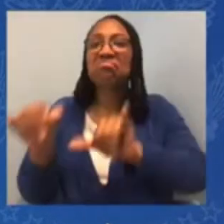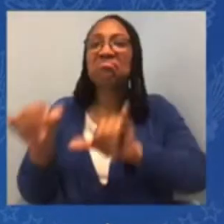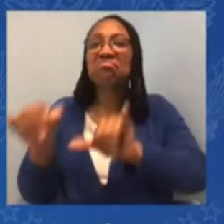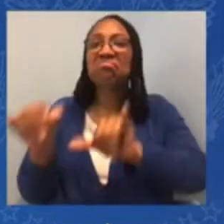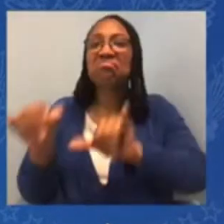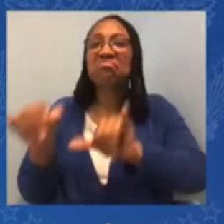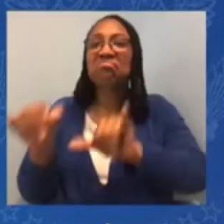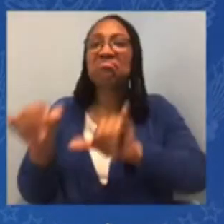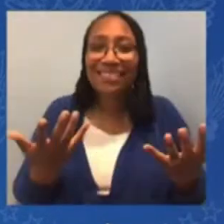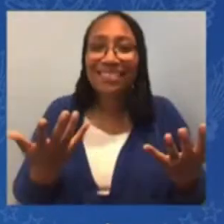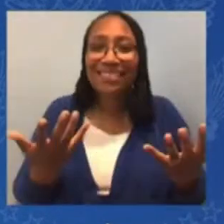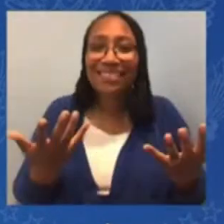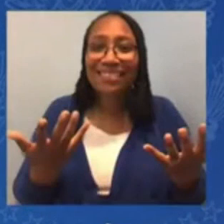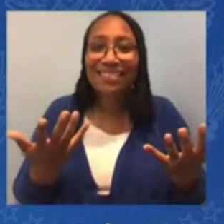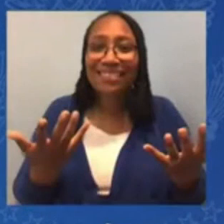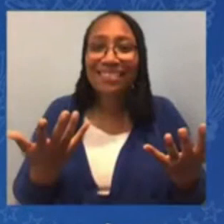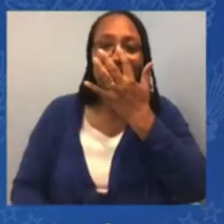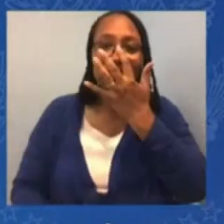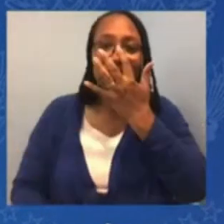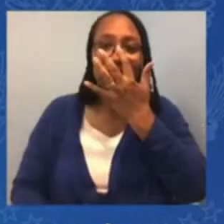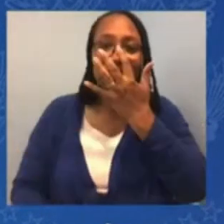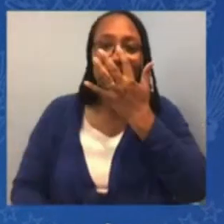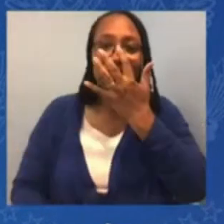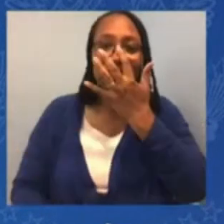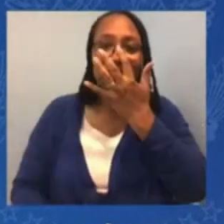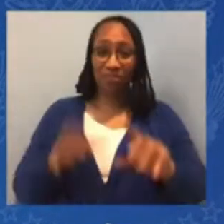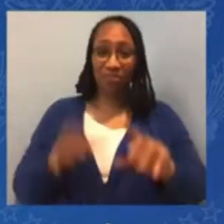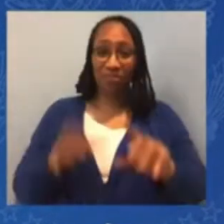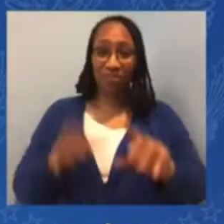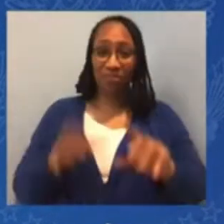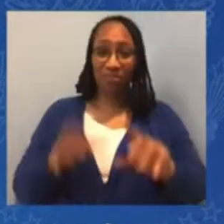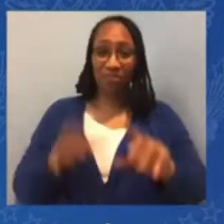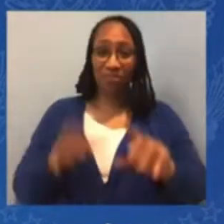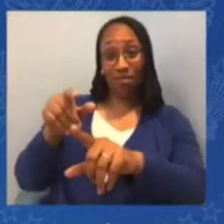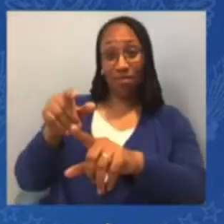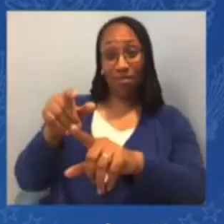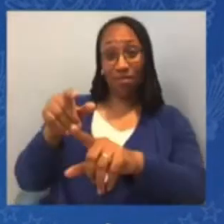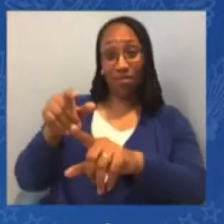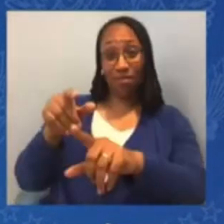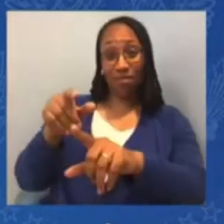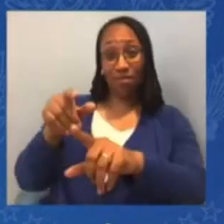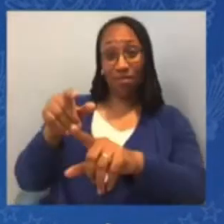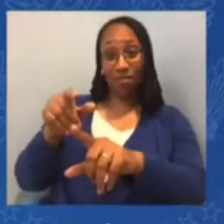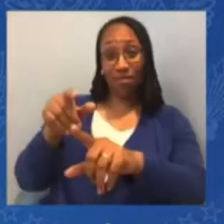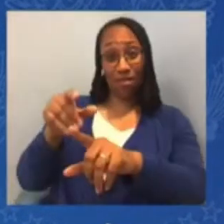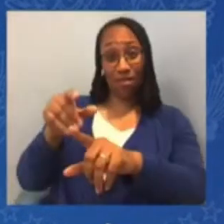We also established a zero tolerance policy for rogue gun